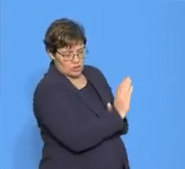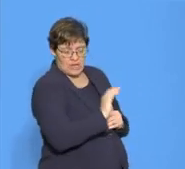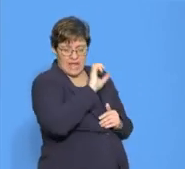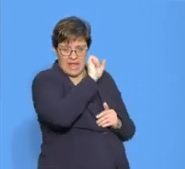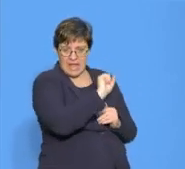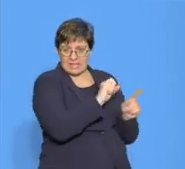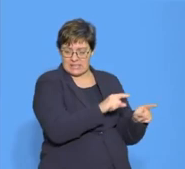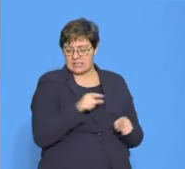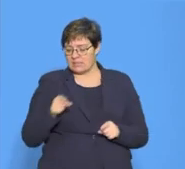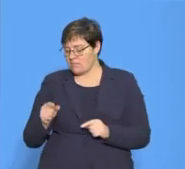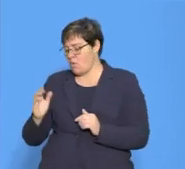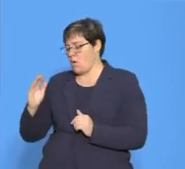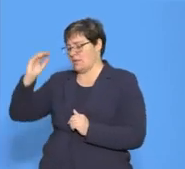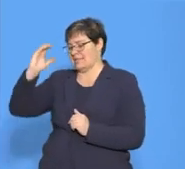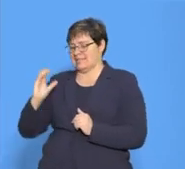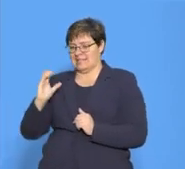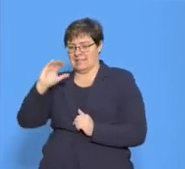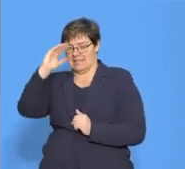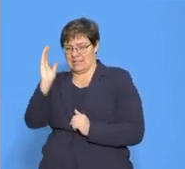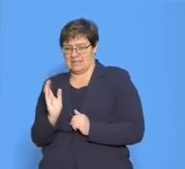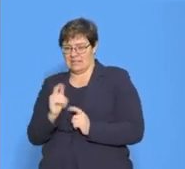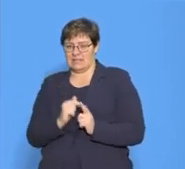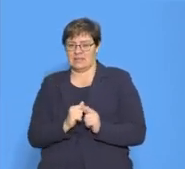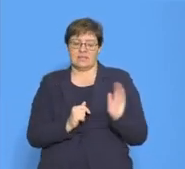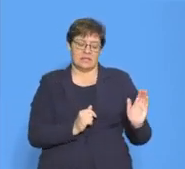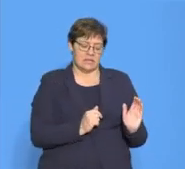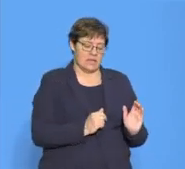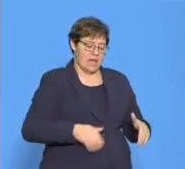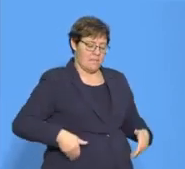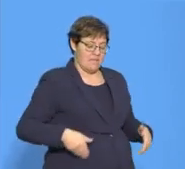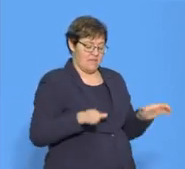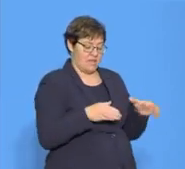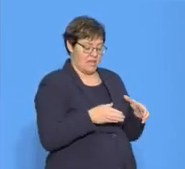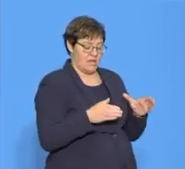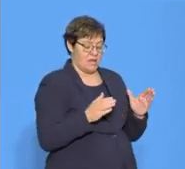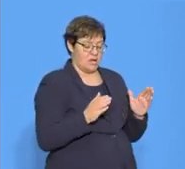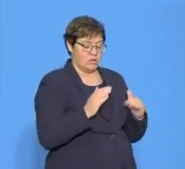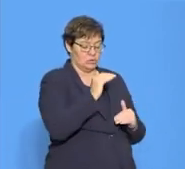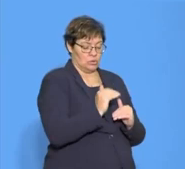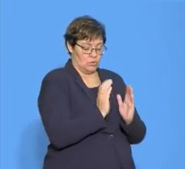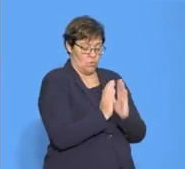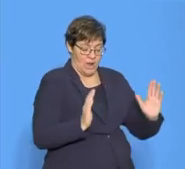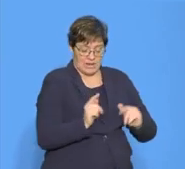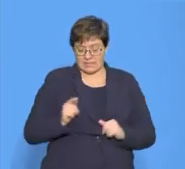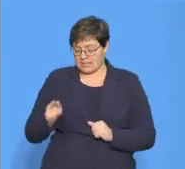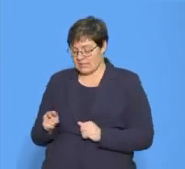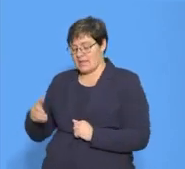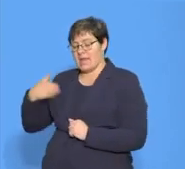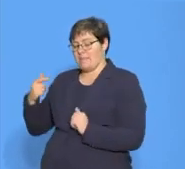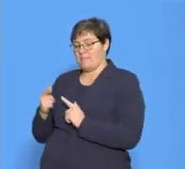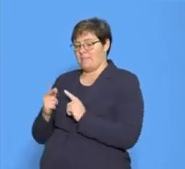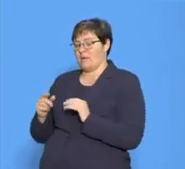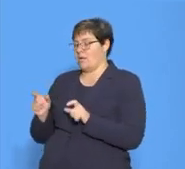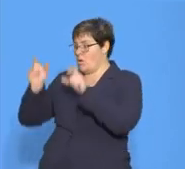apes. The spine, we said, is more curved or S-shaped, whereas in apes it's less curved. The pelvic girdle is short